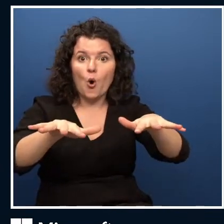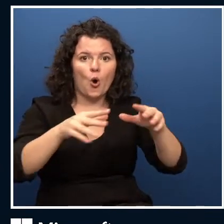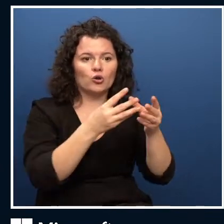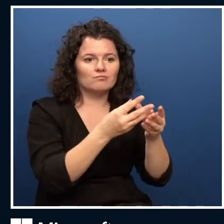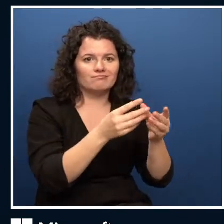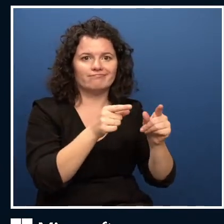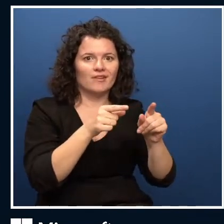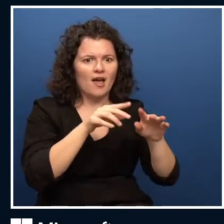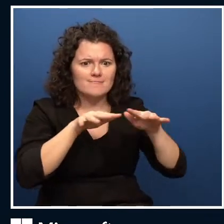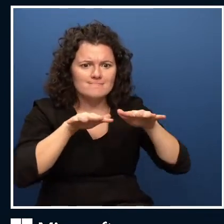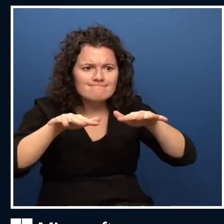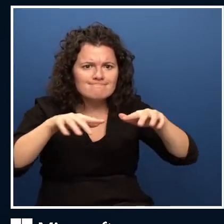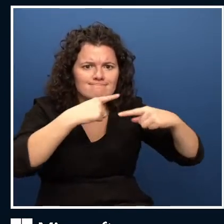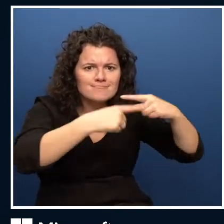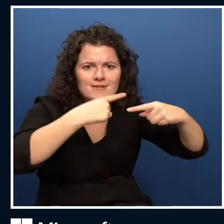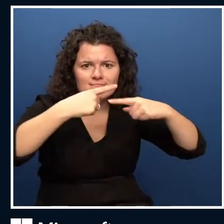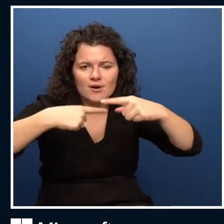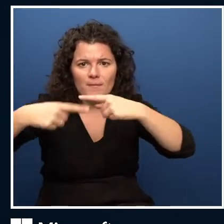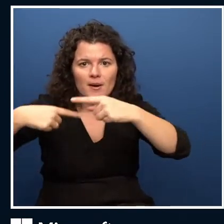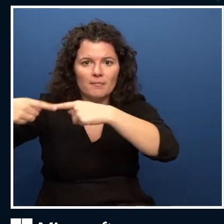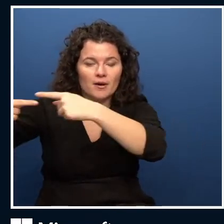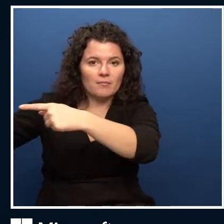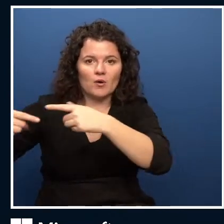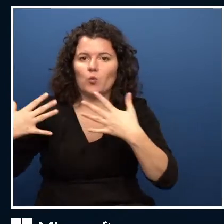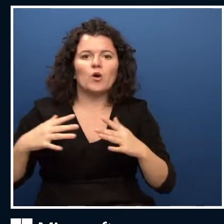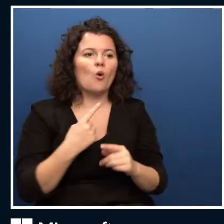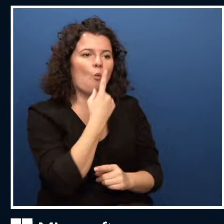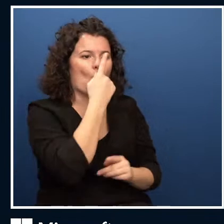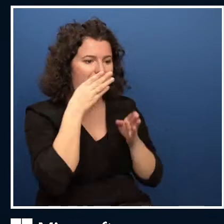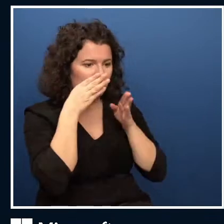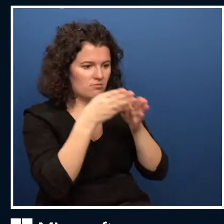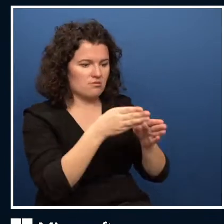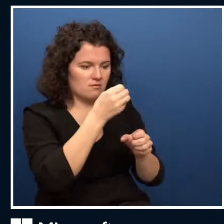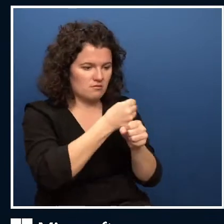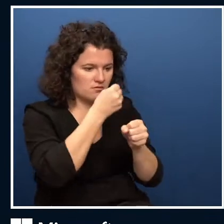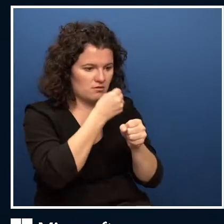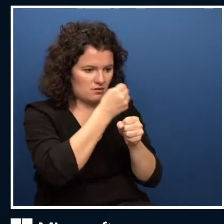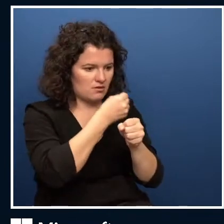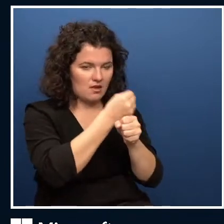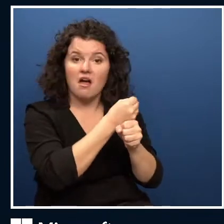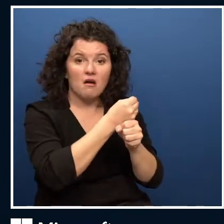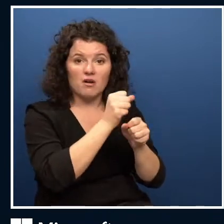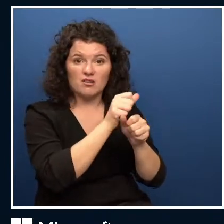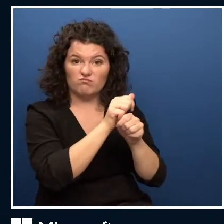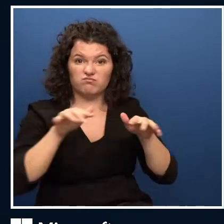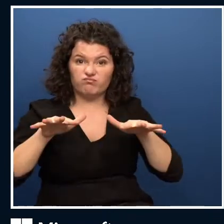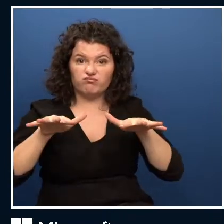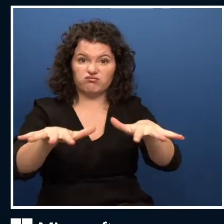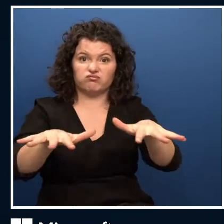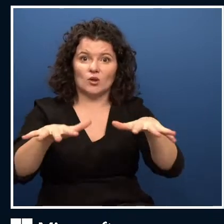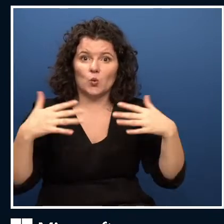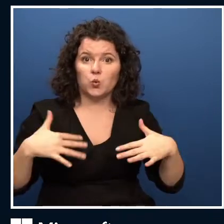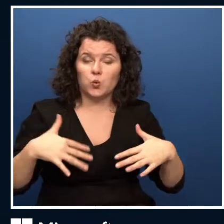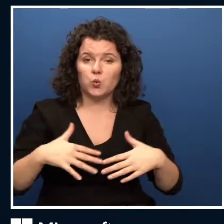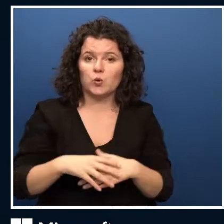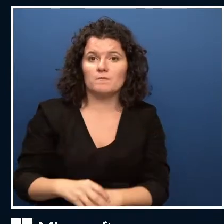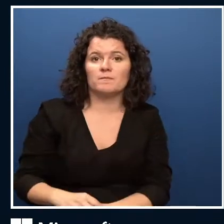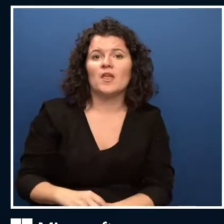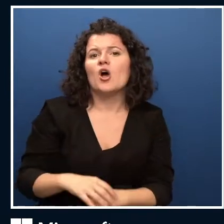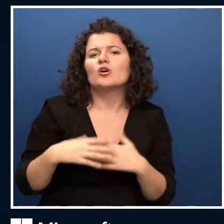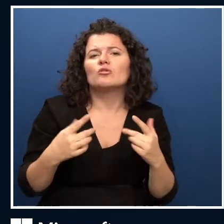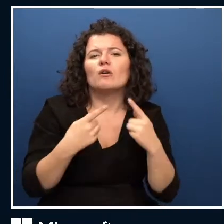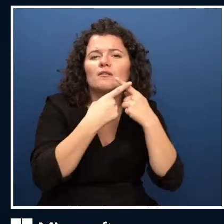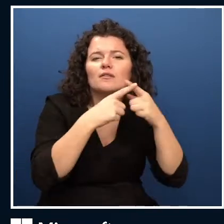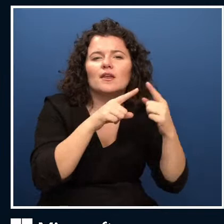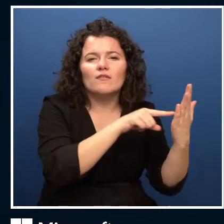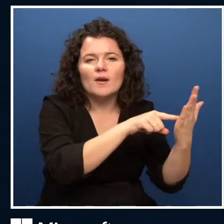We are living now in a world of huge pre-trained models, but how we can use them in our industry,